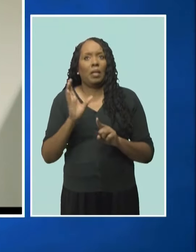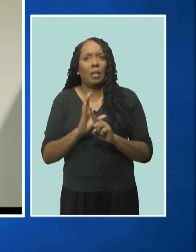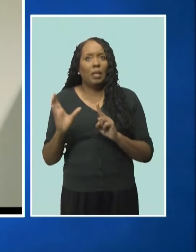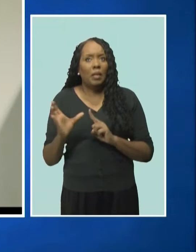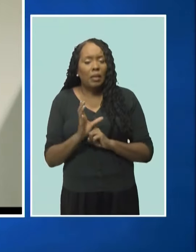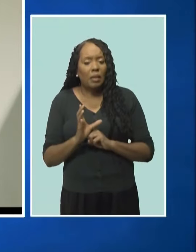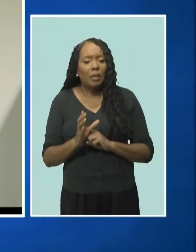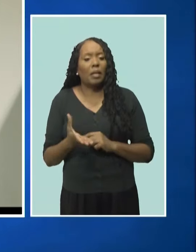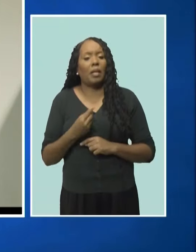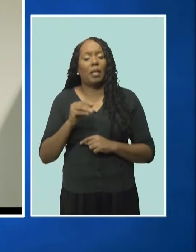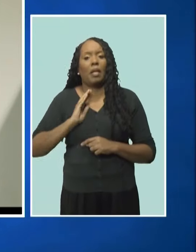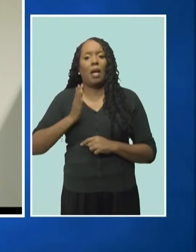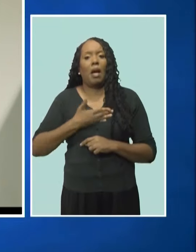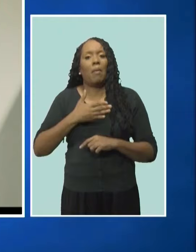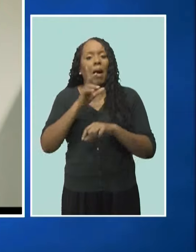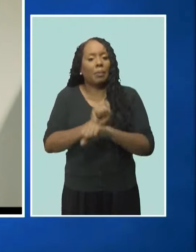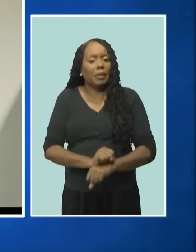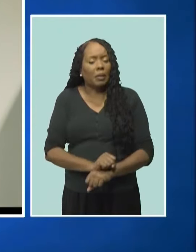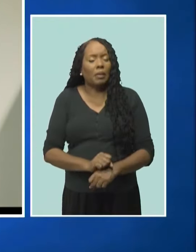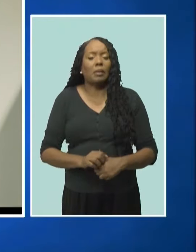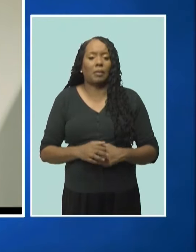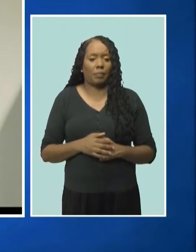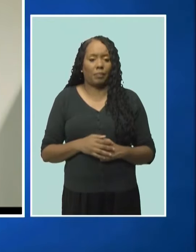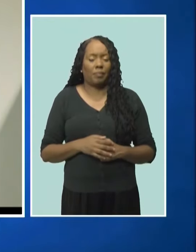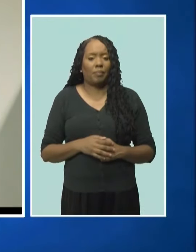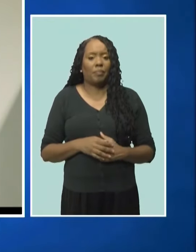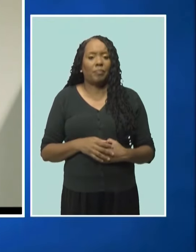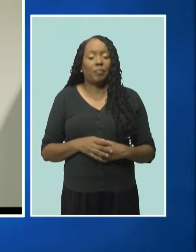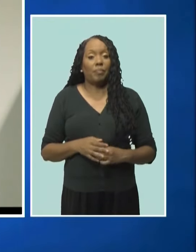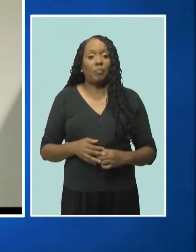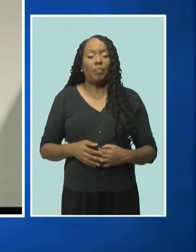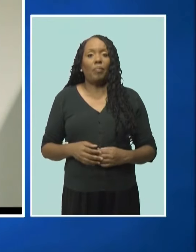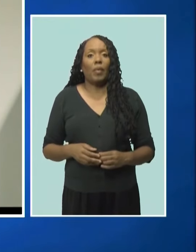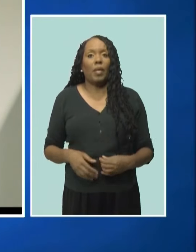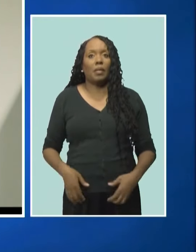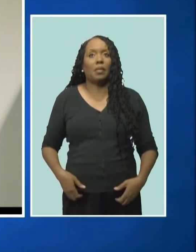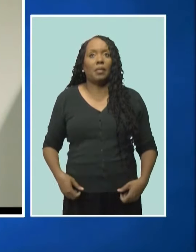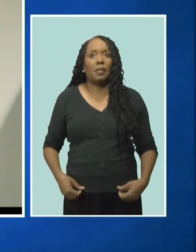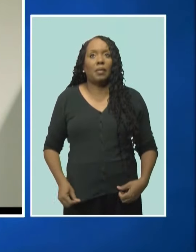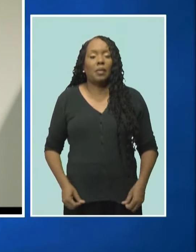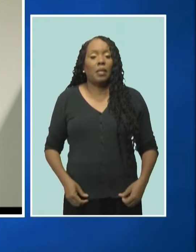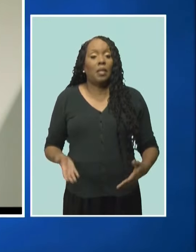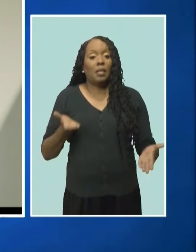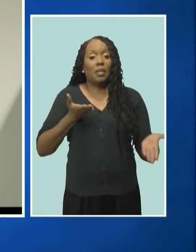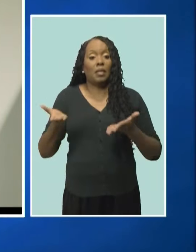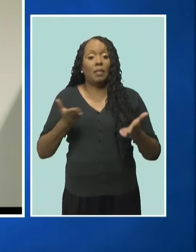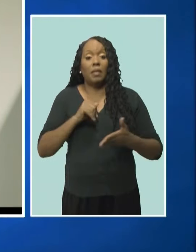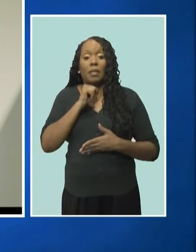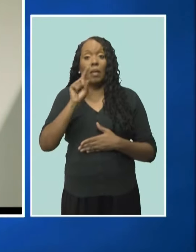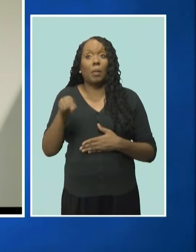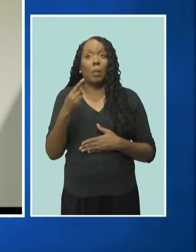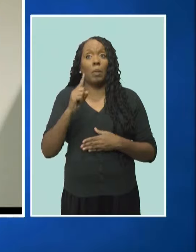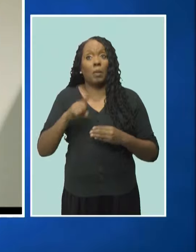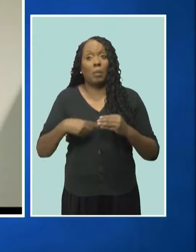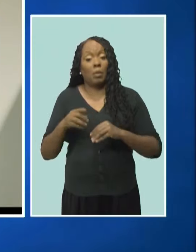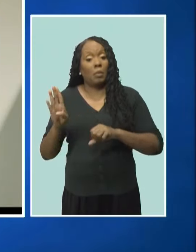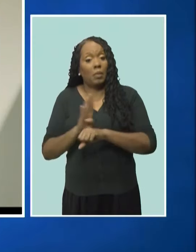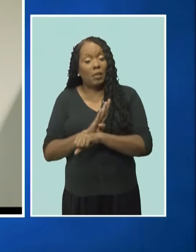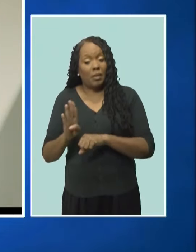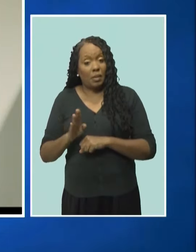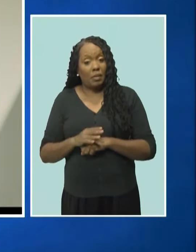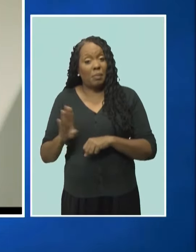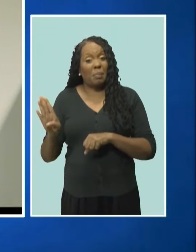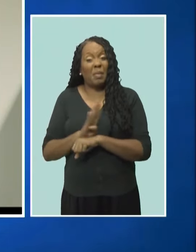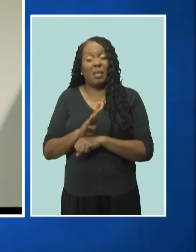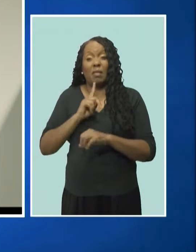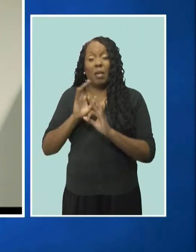a habit. So service isn't only about business. Yes, business matters, because the businesses